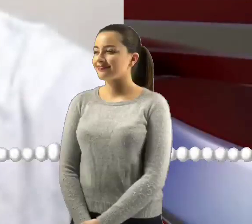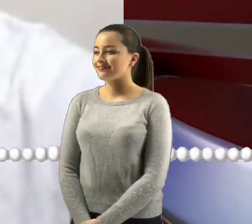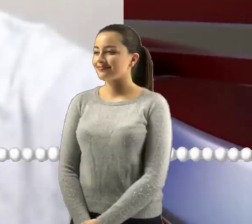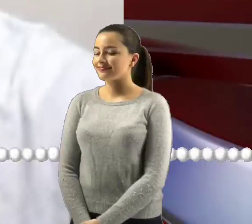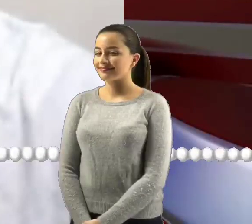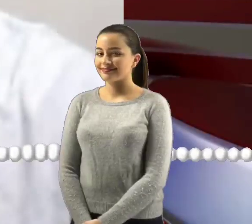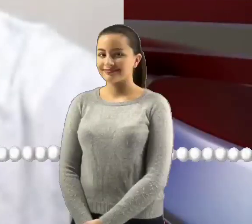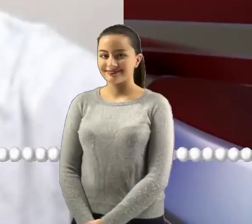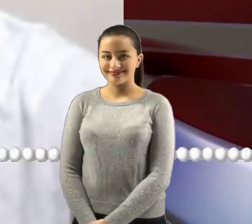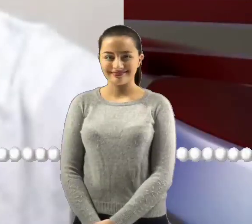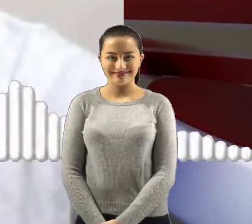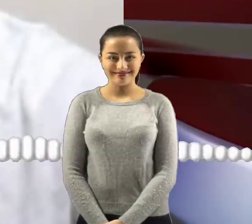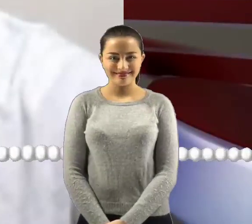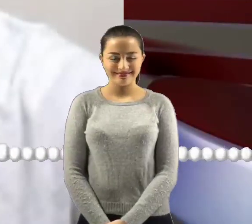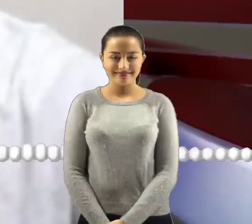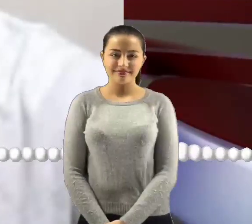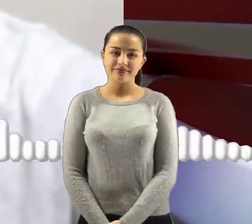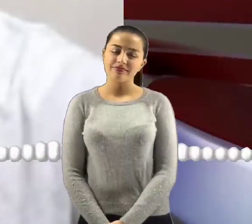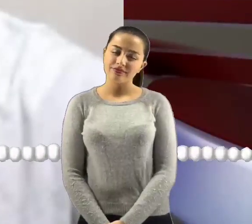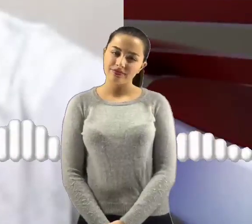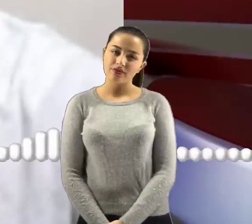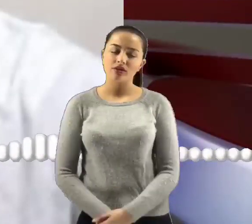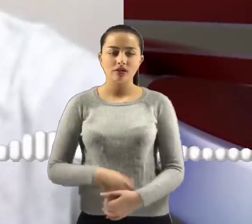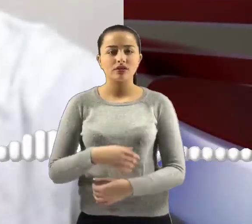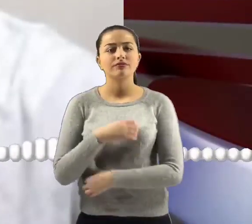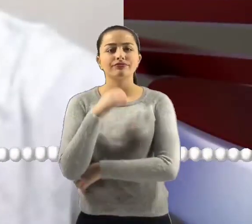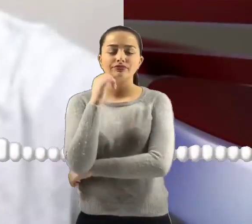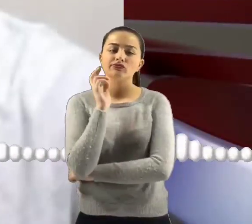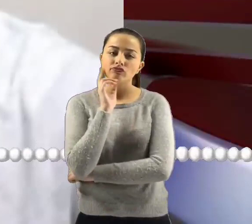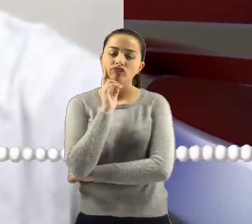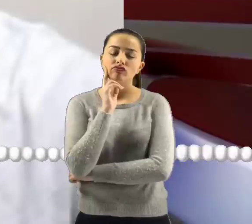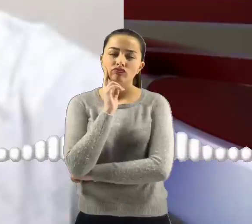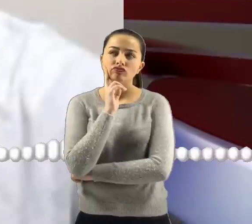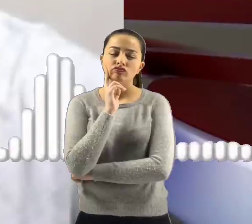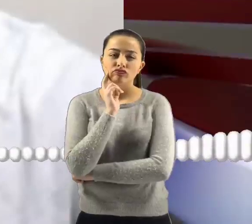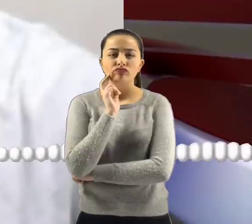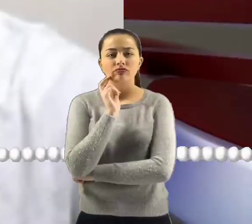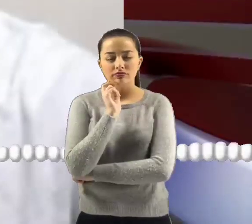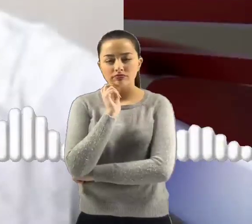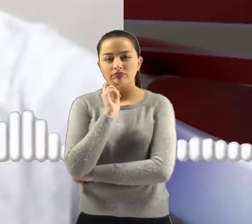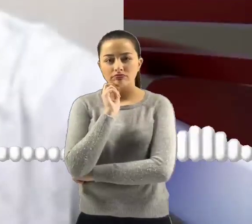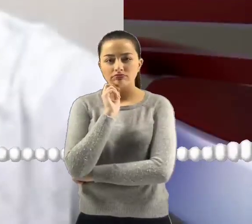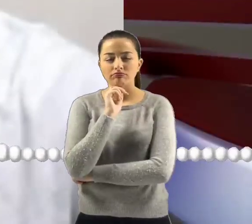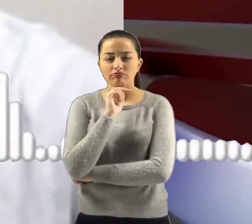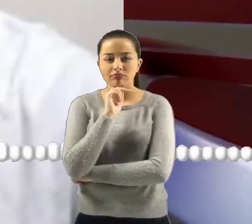kelee ebe anyị ya ihe dịka anyị esi eme na ife a ọbịa ọgbajigodoro